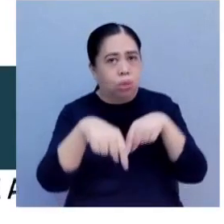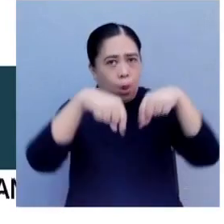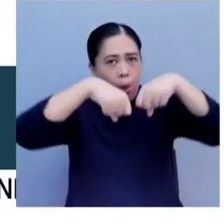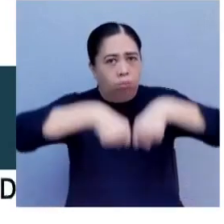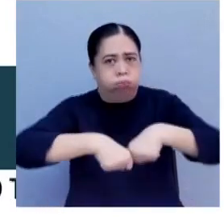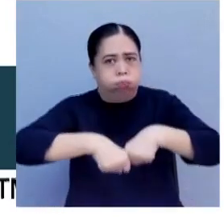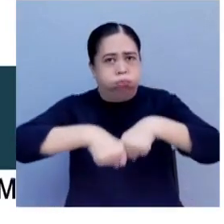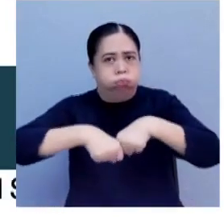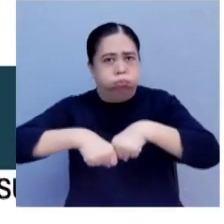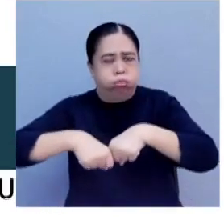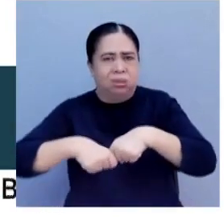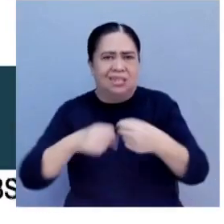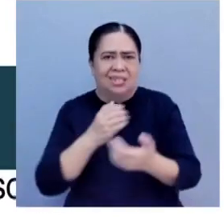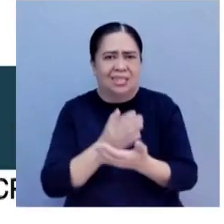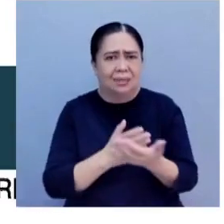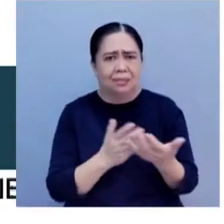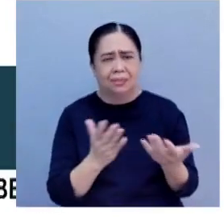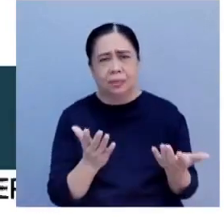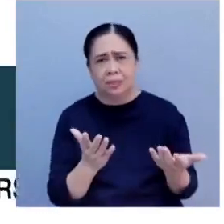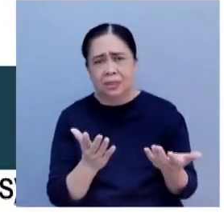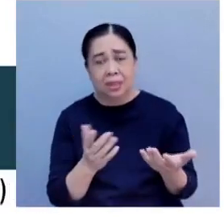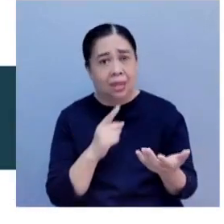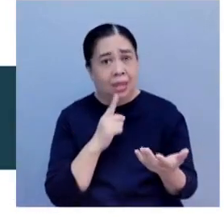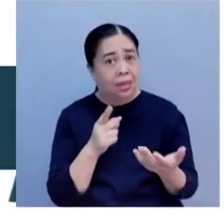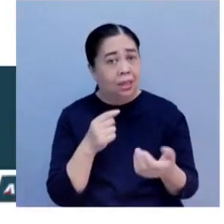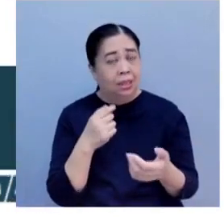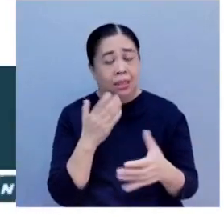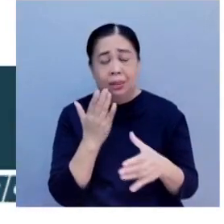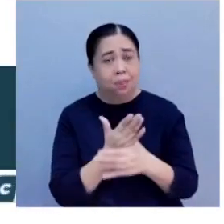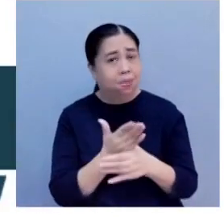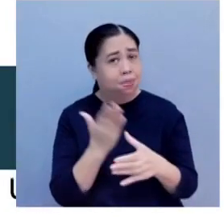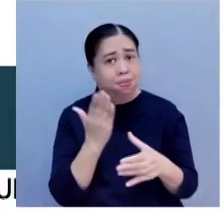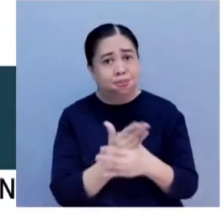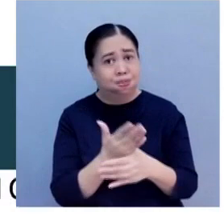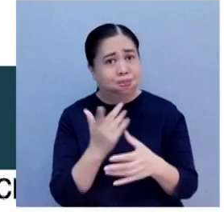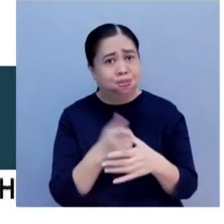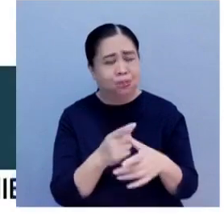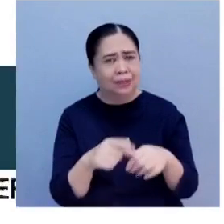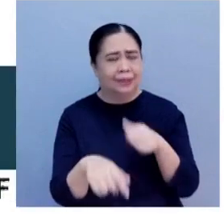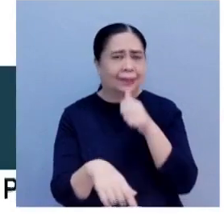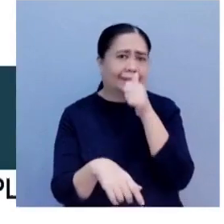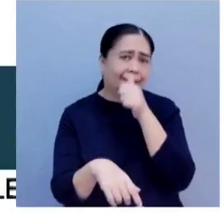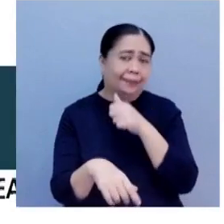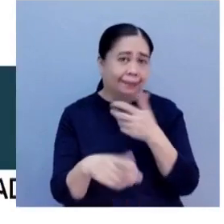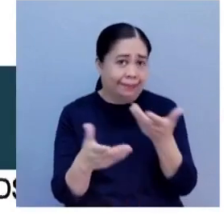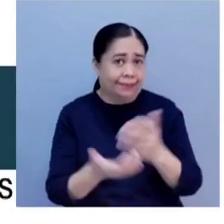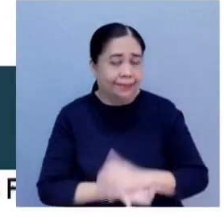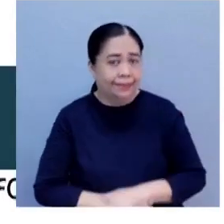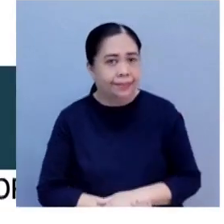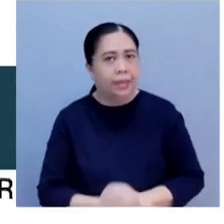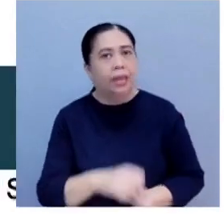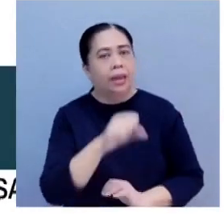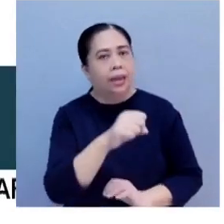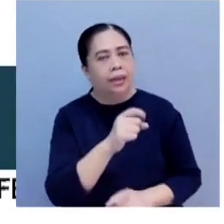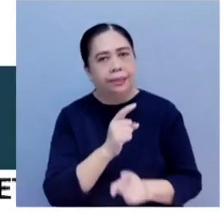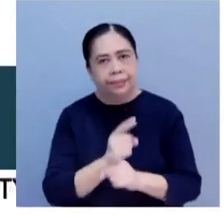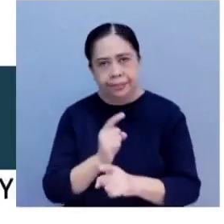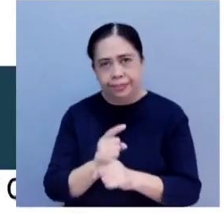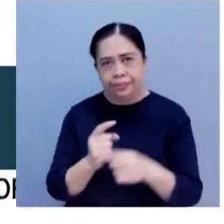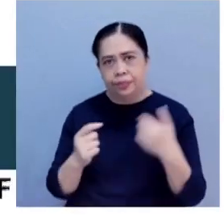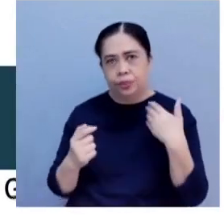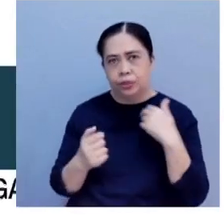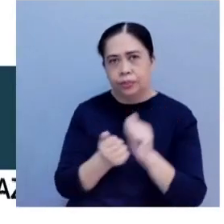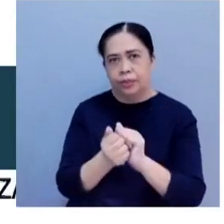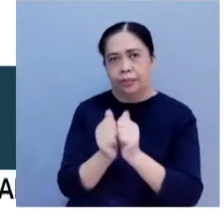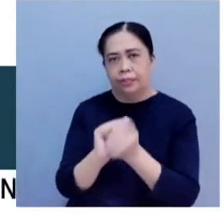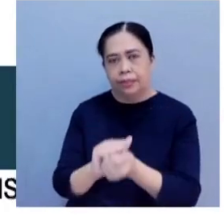metro. Some of them really a hazard to the riding public, Mayor. Yes, that's correct. Now, we have